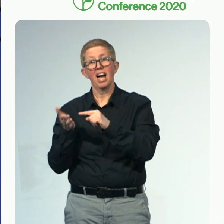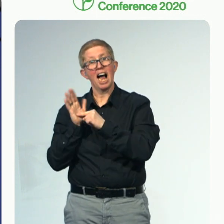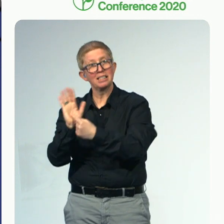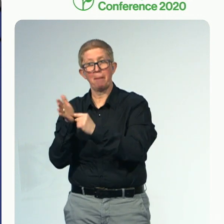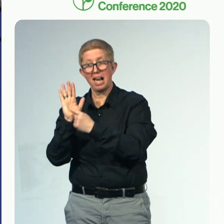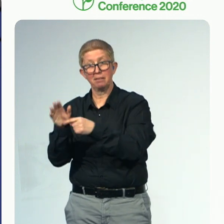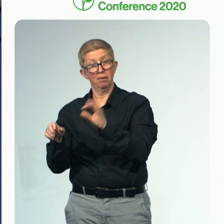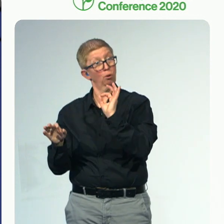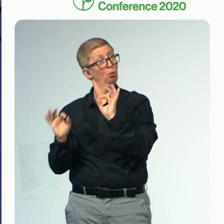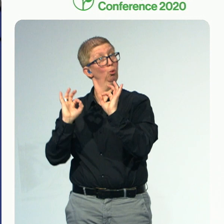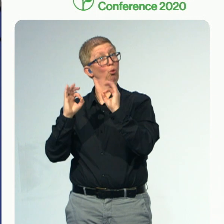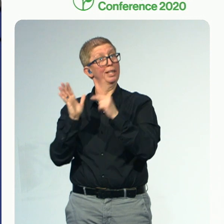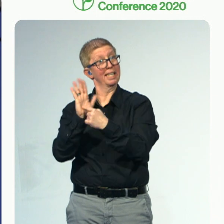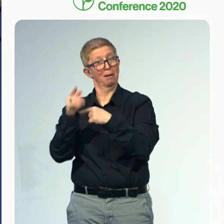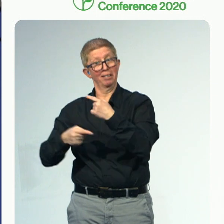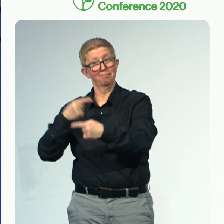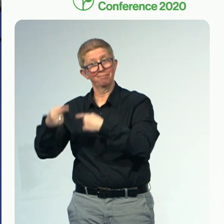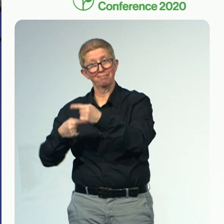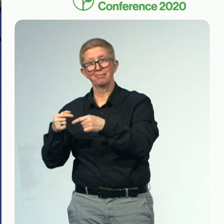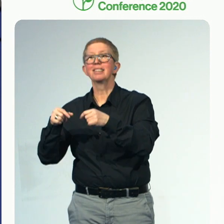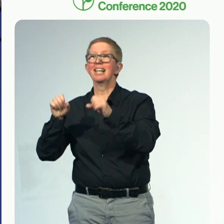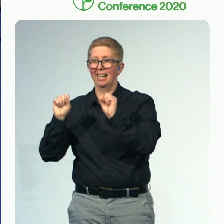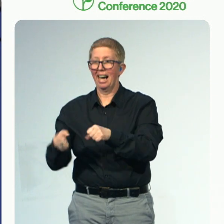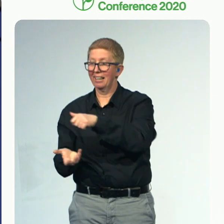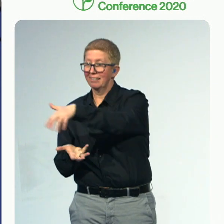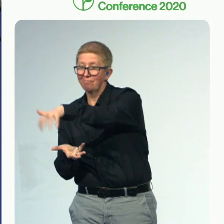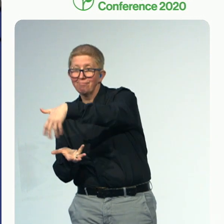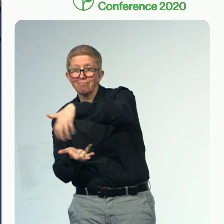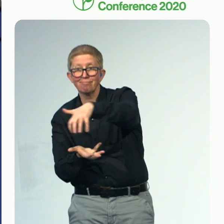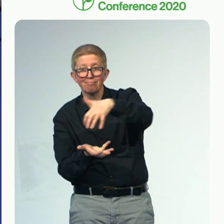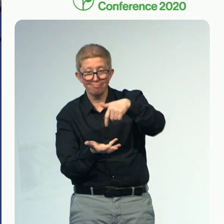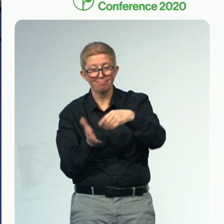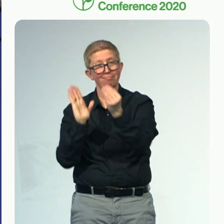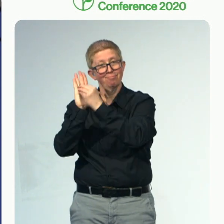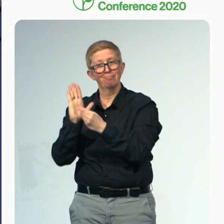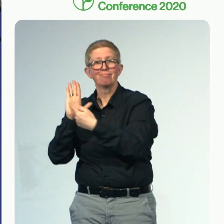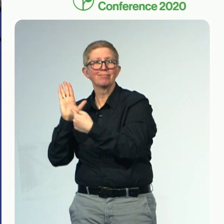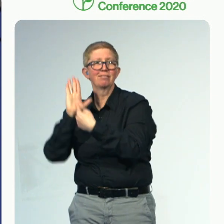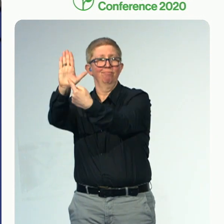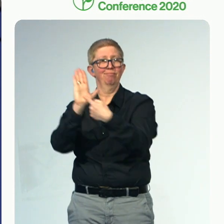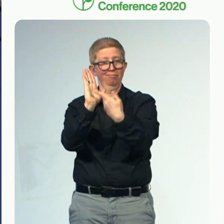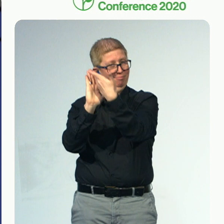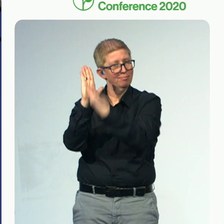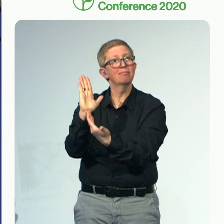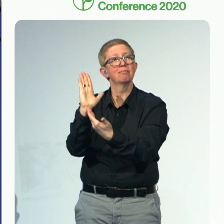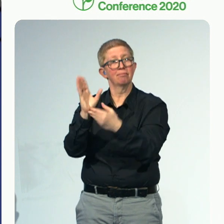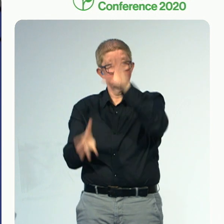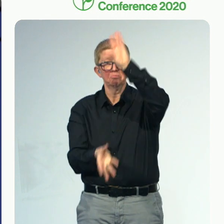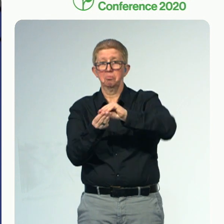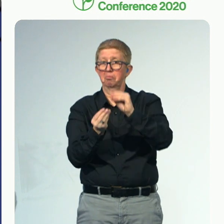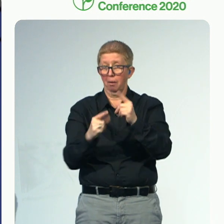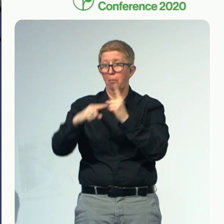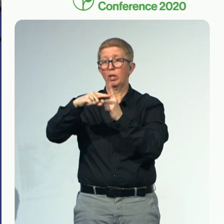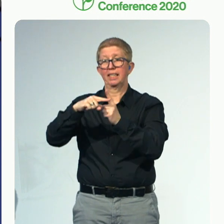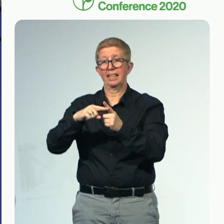evidence that inclusion works. And we've had the Alana Institute report for many years. We've recently, since 2018, have the